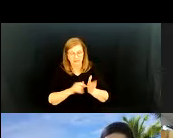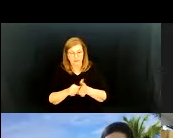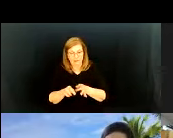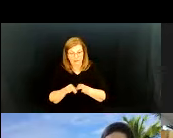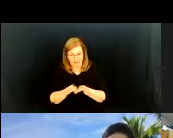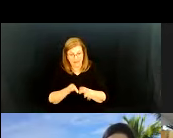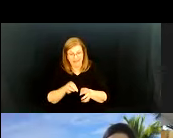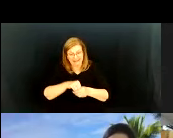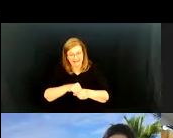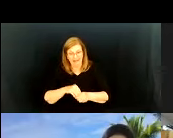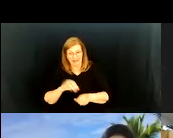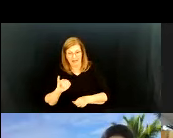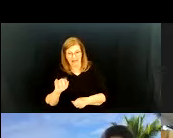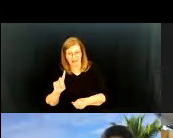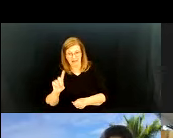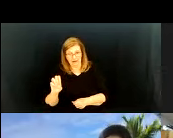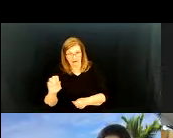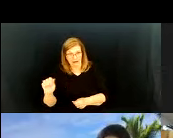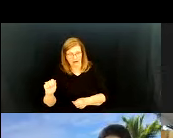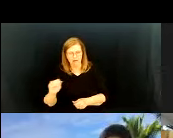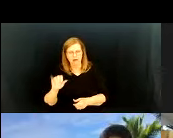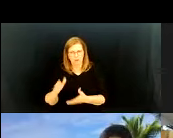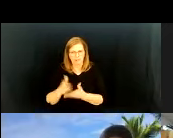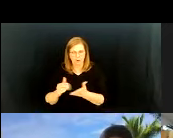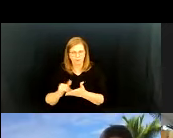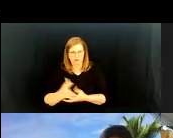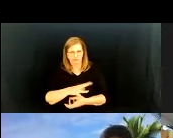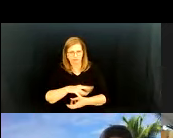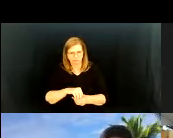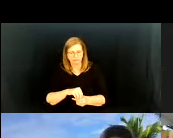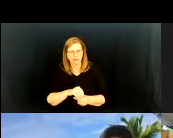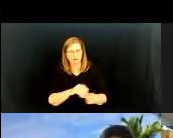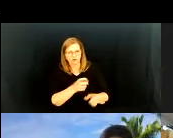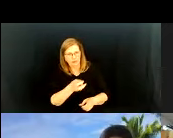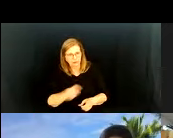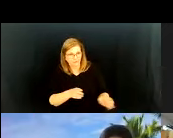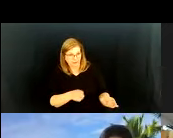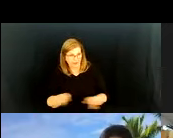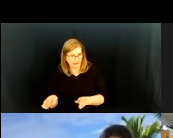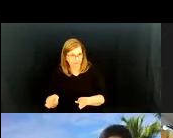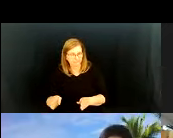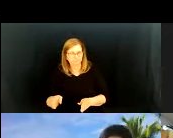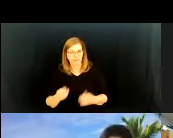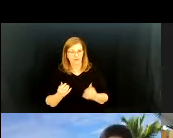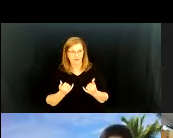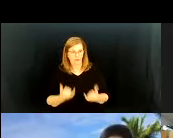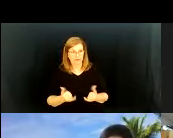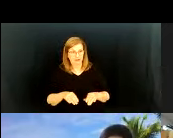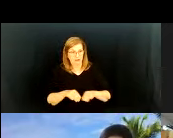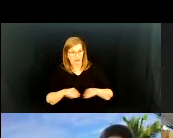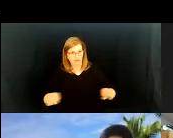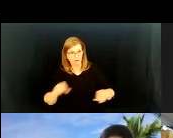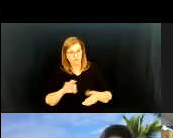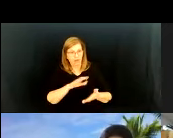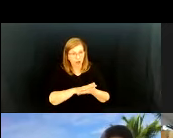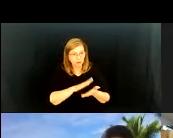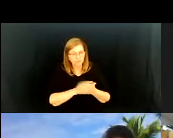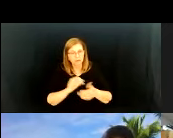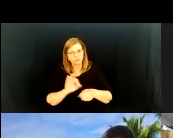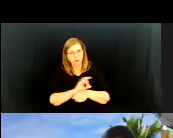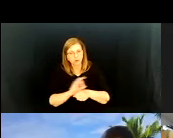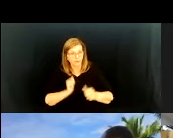IDEA. And so these are parts that make up the transition plan. So we have the present levels of academic and functional